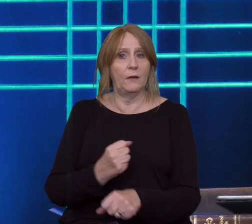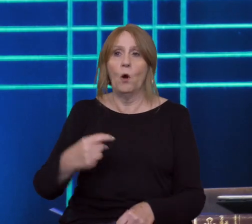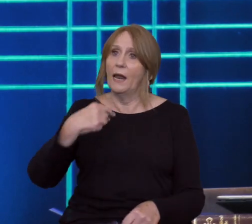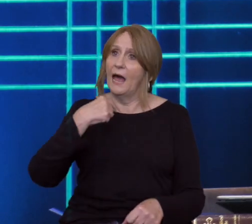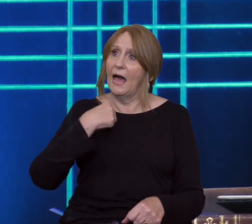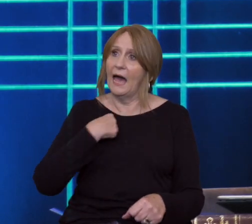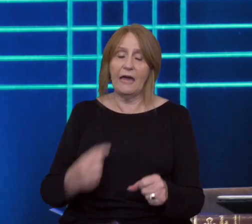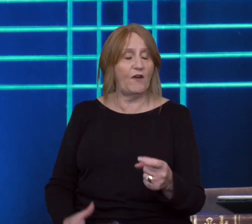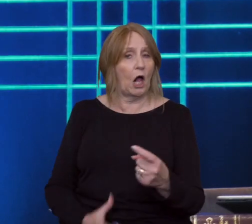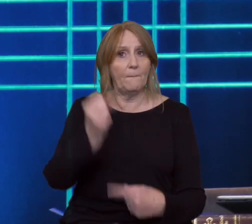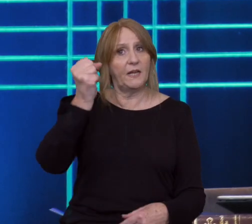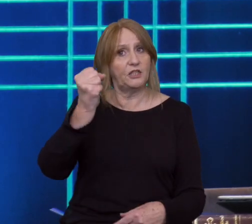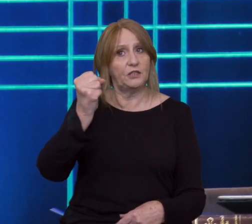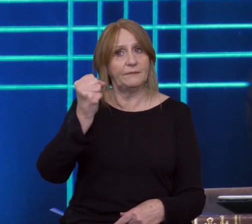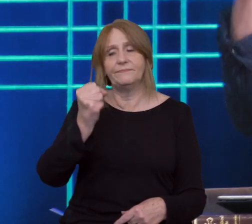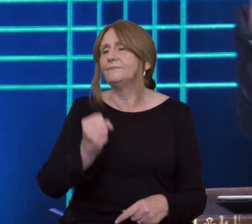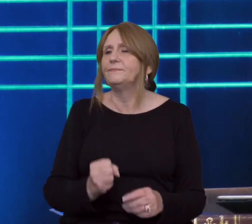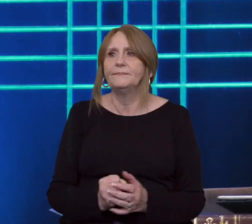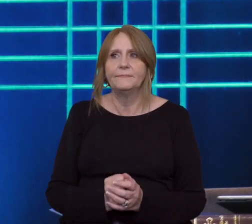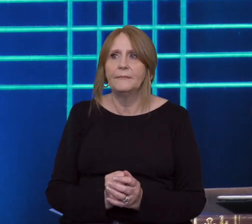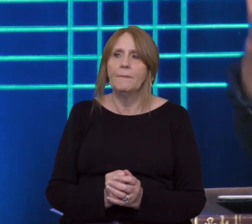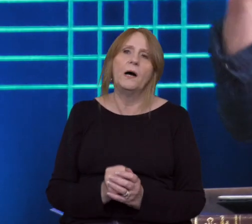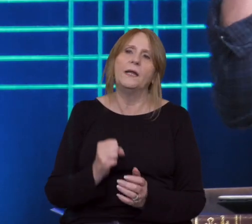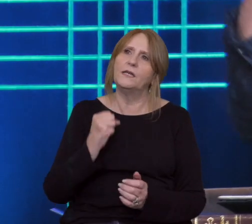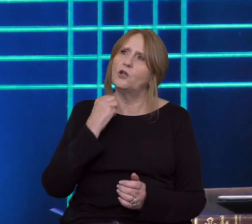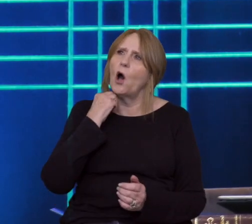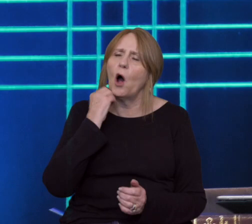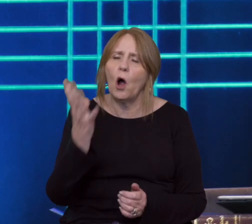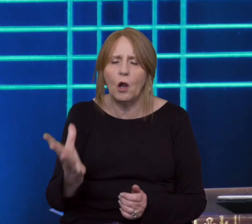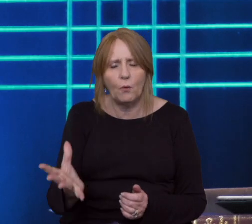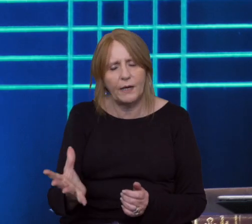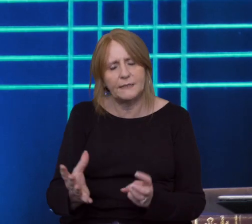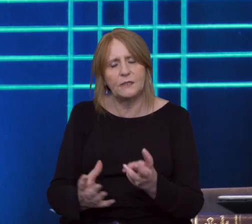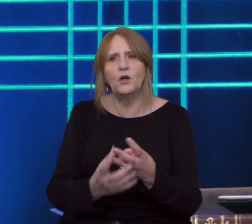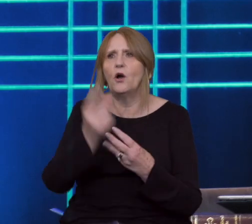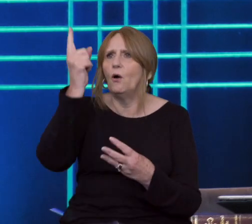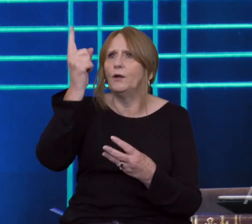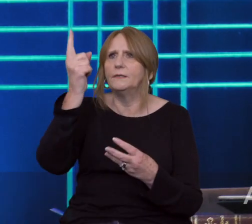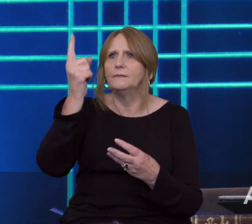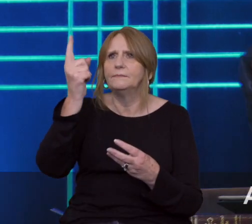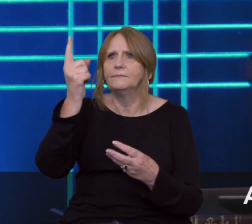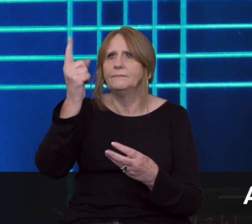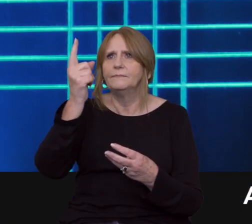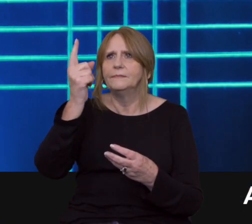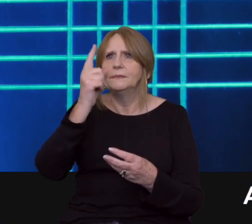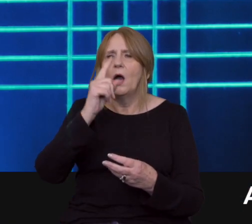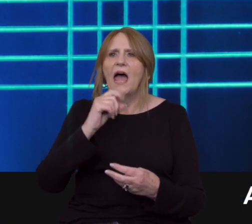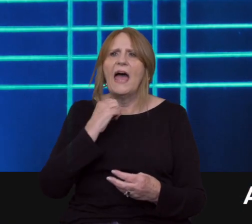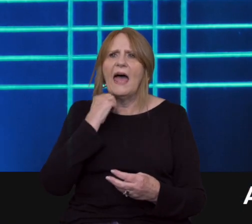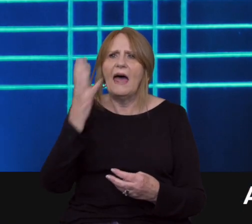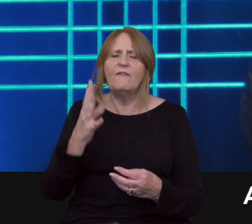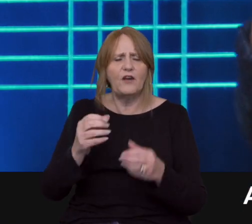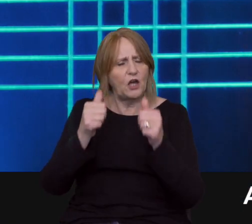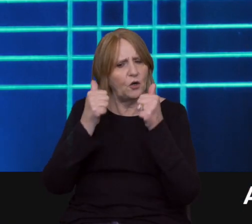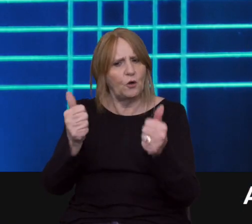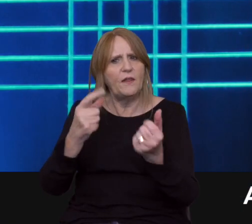what? The revelation we need to carry is it's always God. Every good thing that ever happened in my